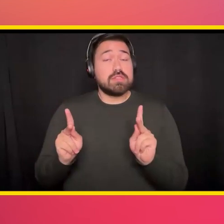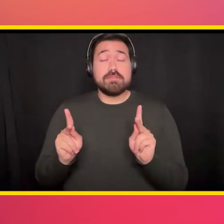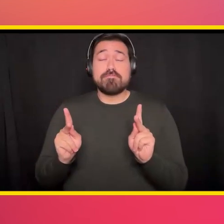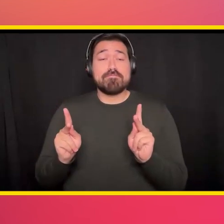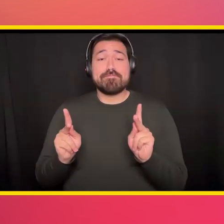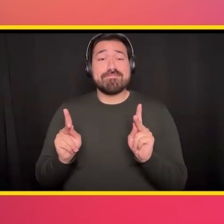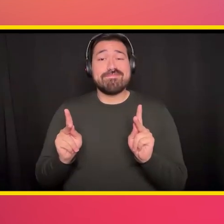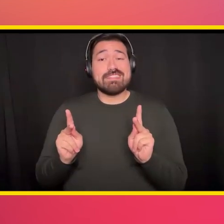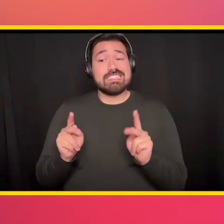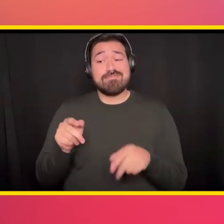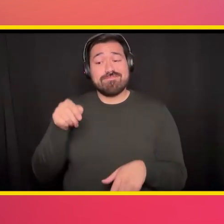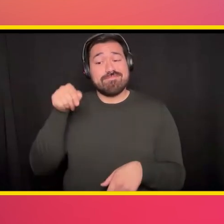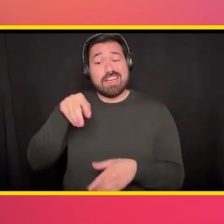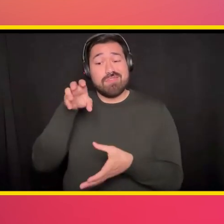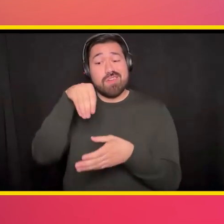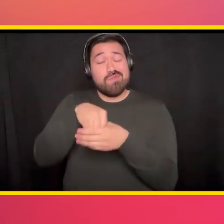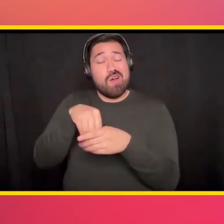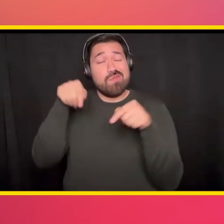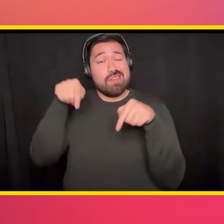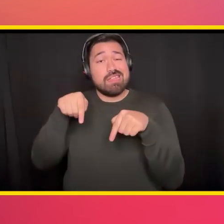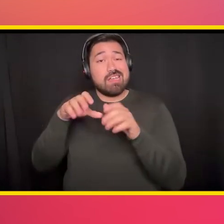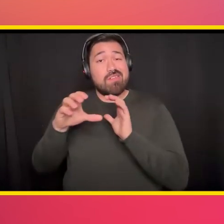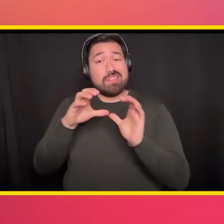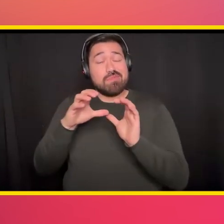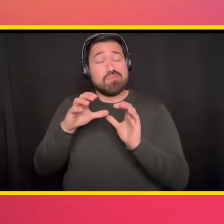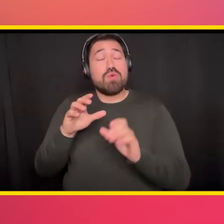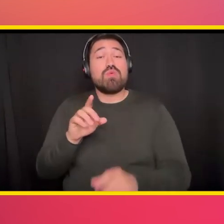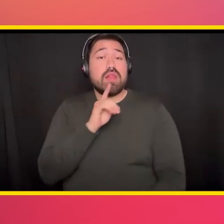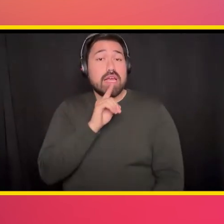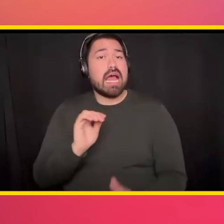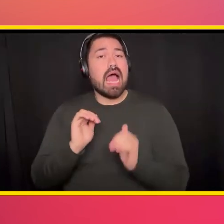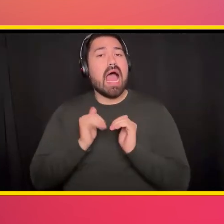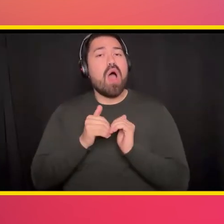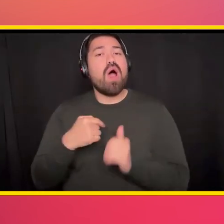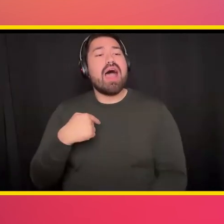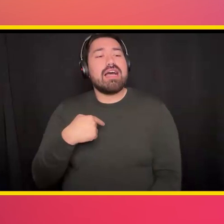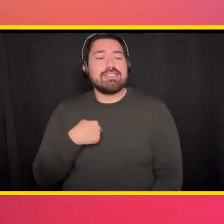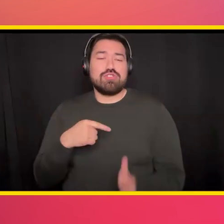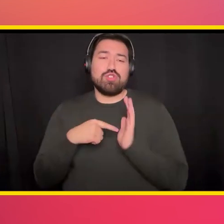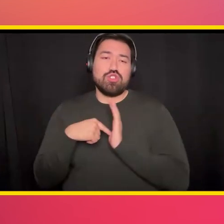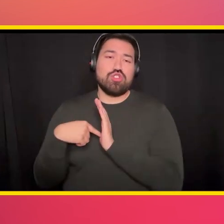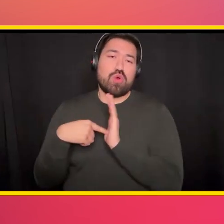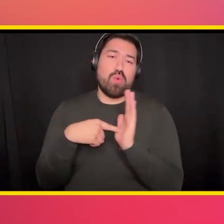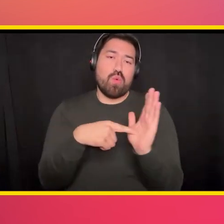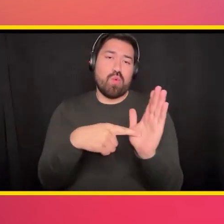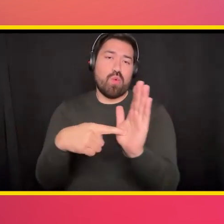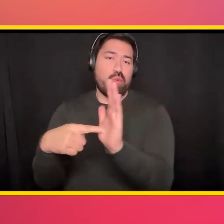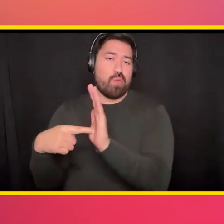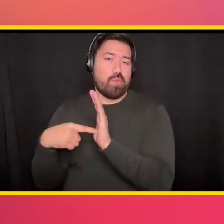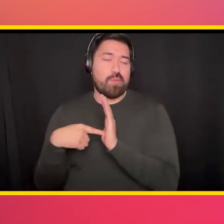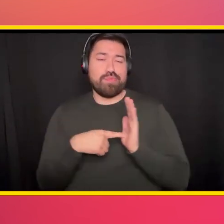be in the conversation. It's going to be how I attempt to show what